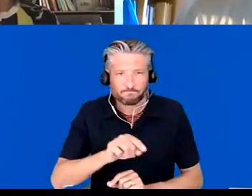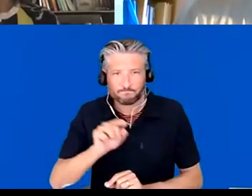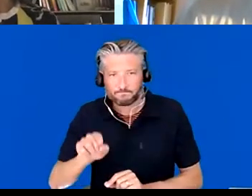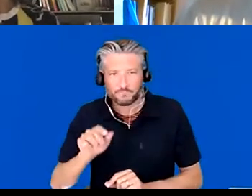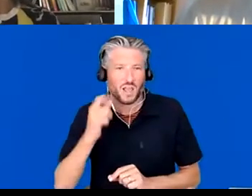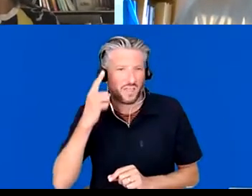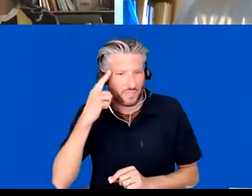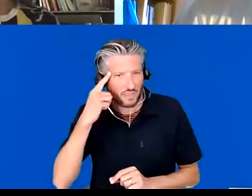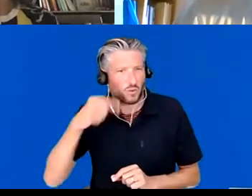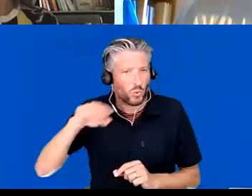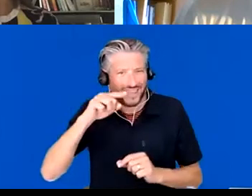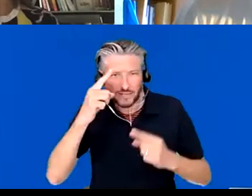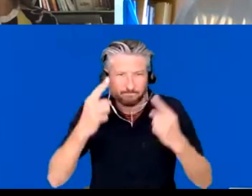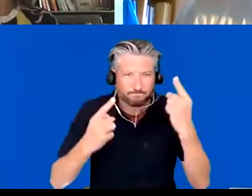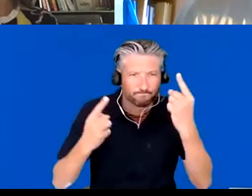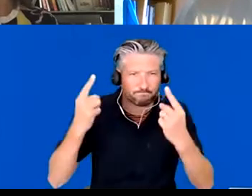events.